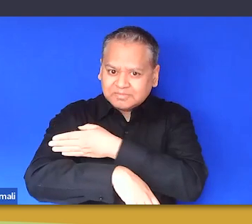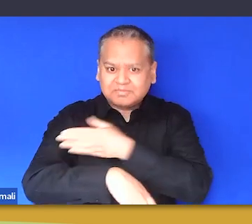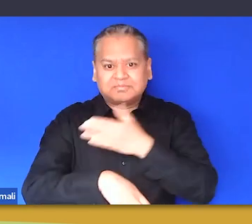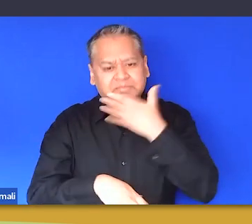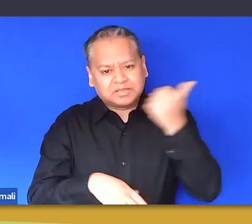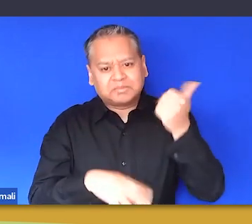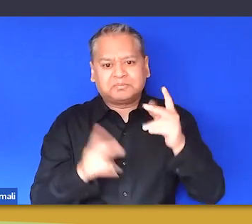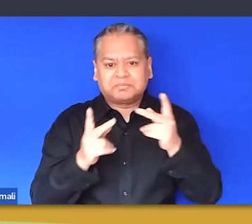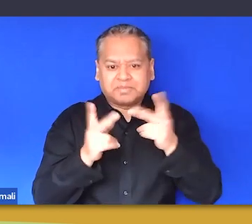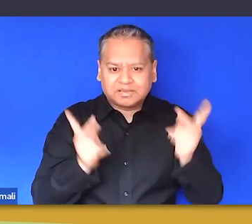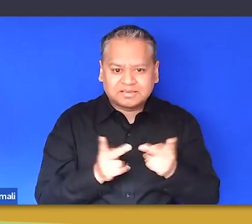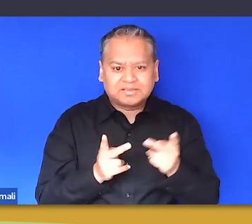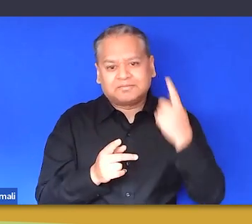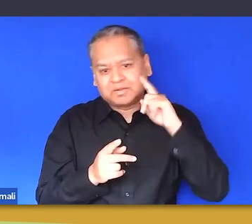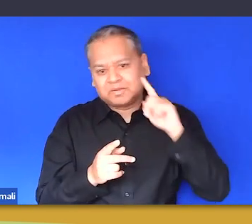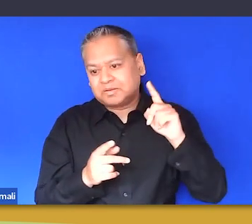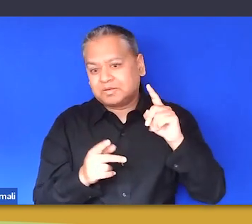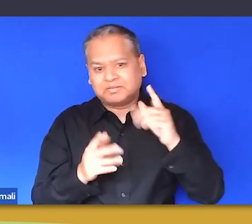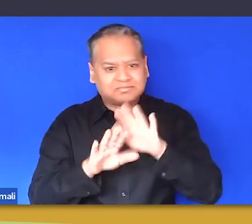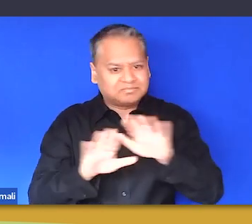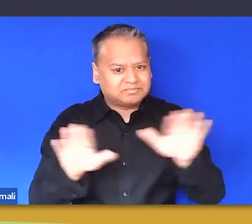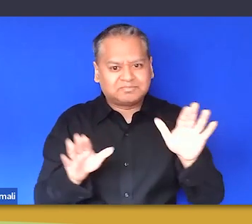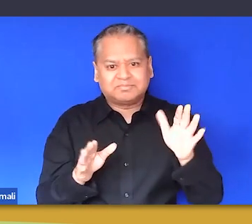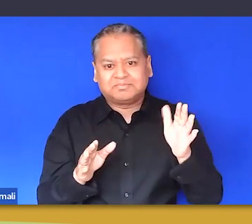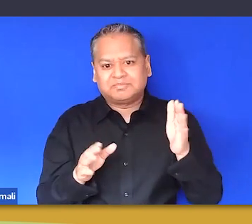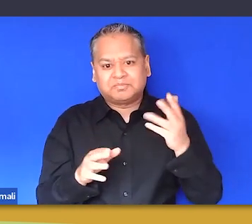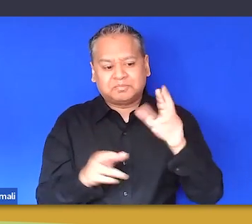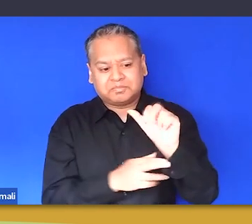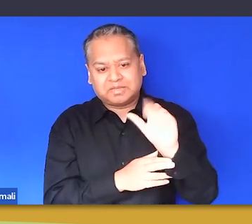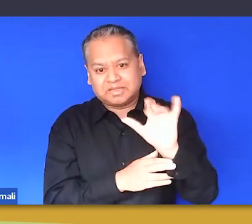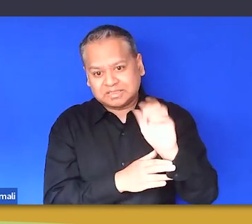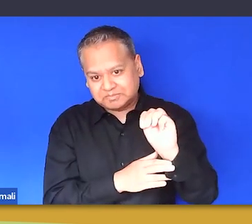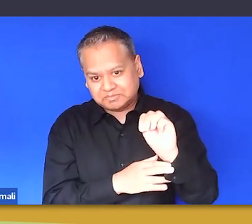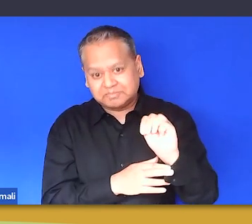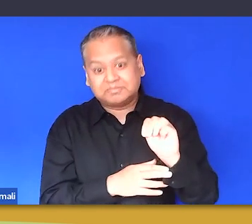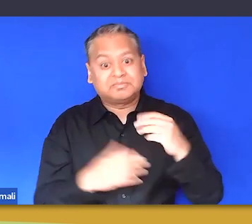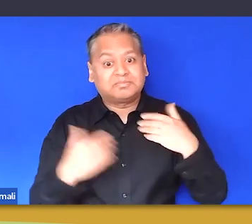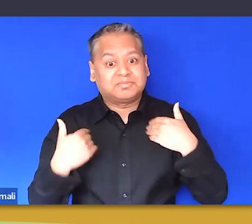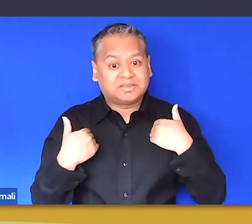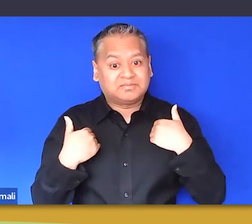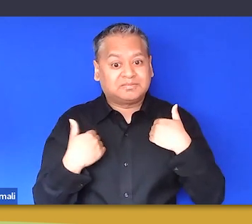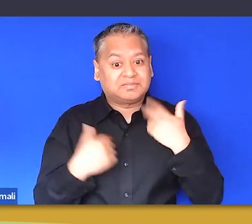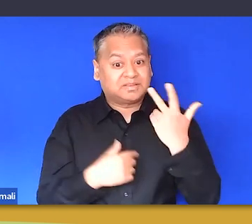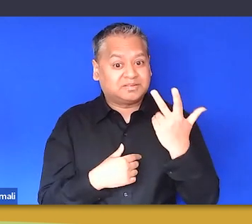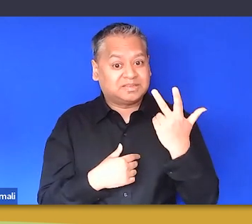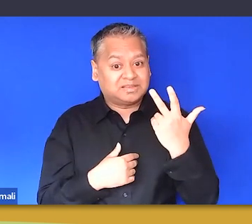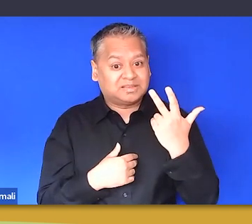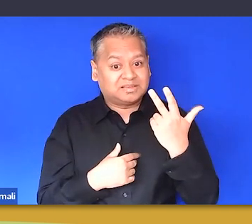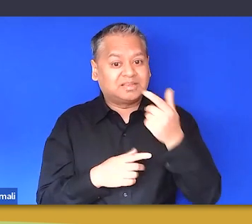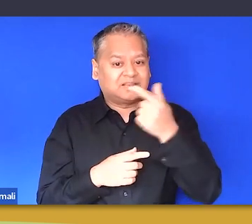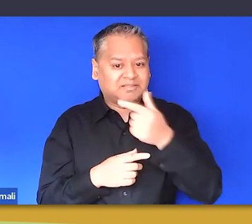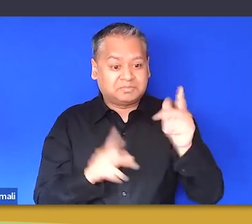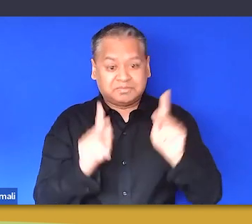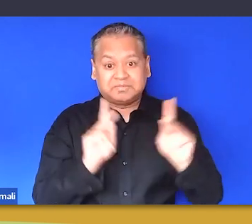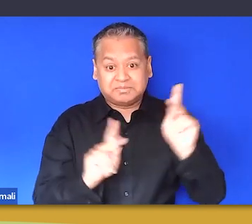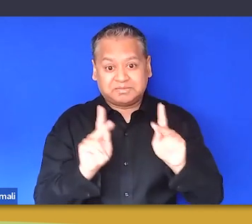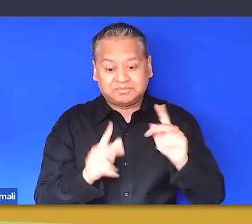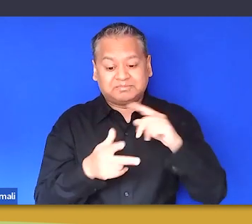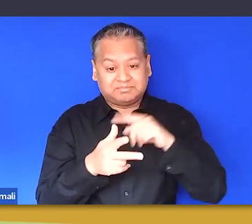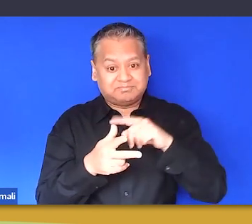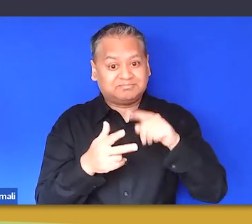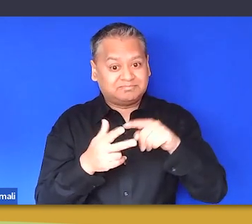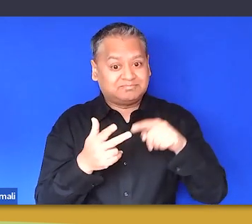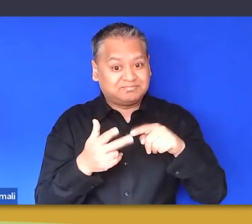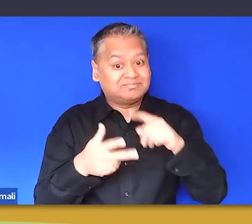Attorney General David Eby, and Parliamentary Secretary for Anti-Racism Initiatives, Rachna Singh. We will